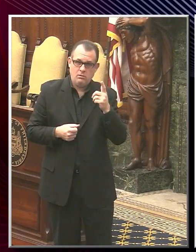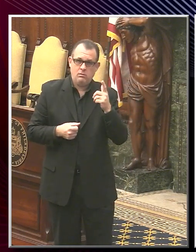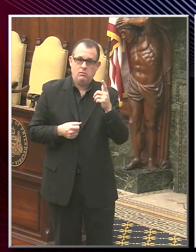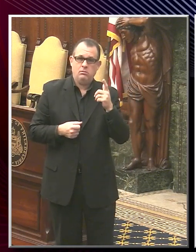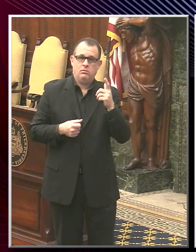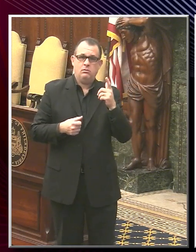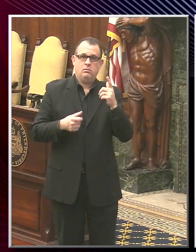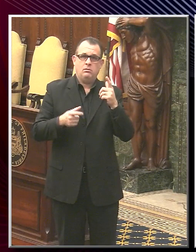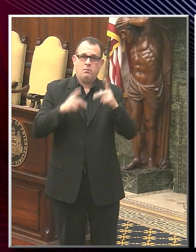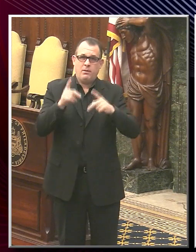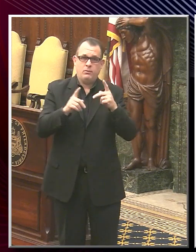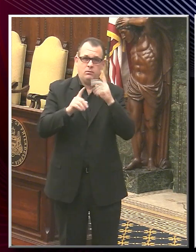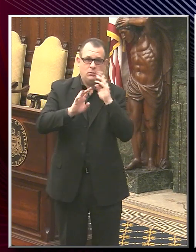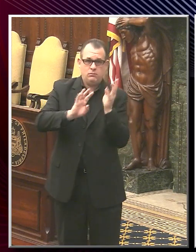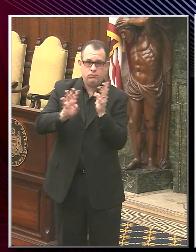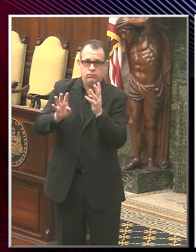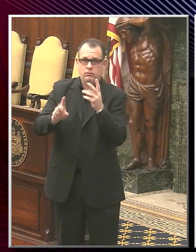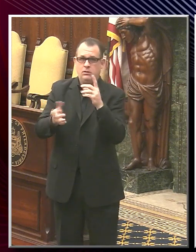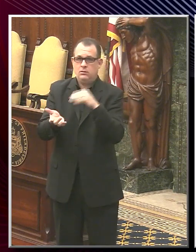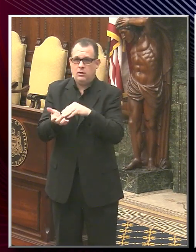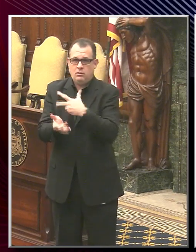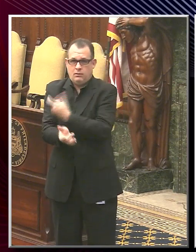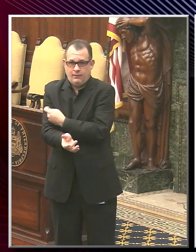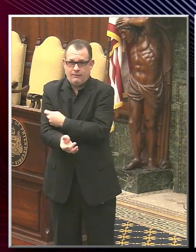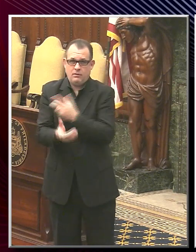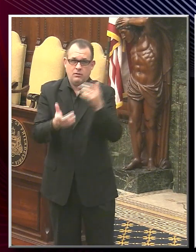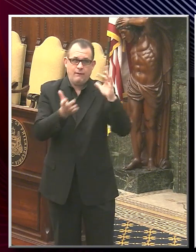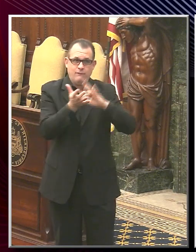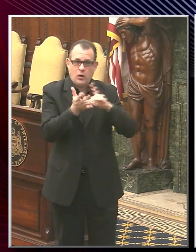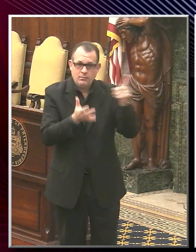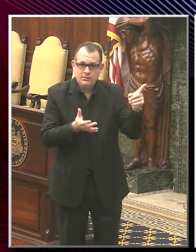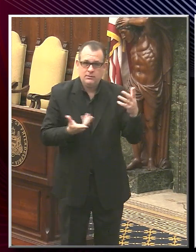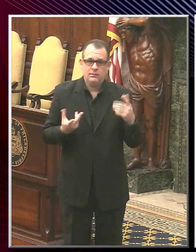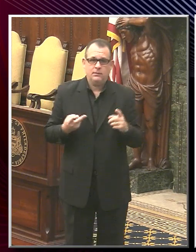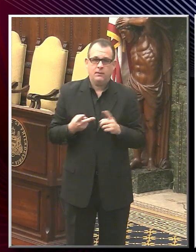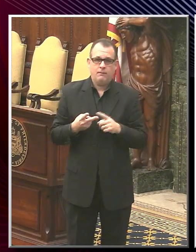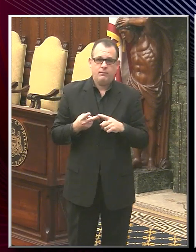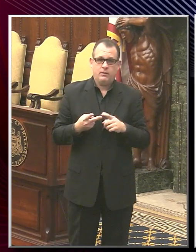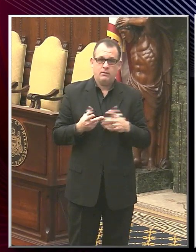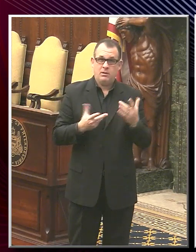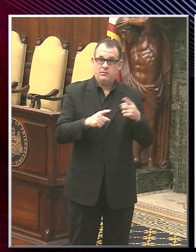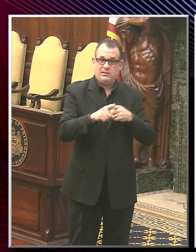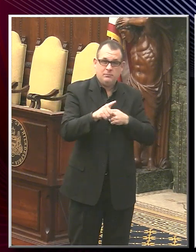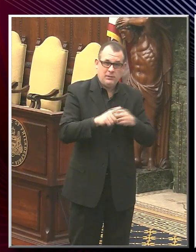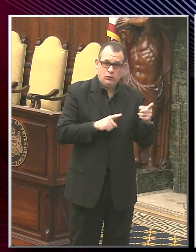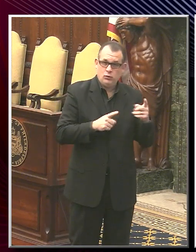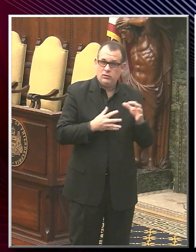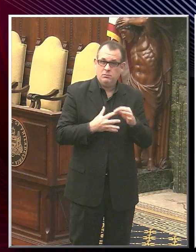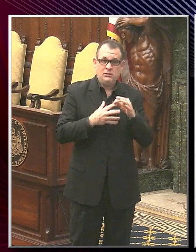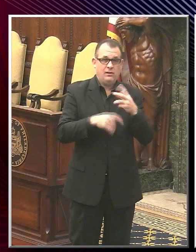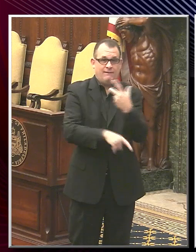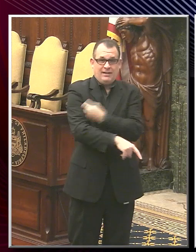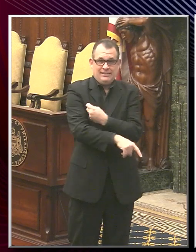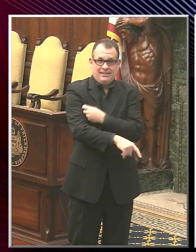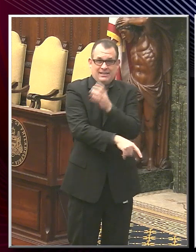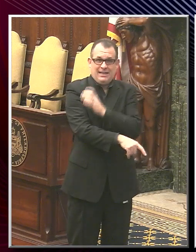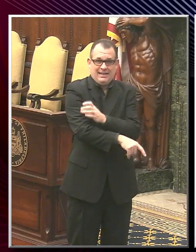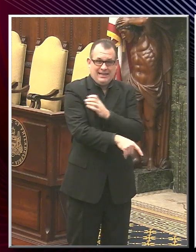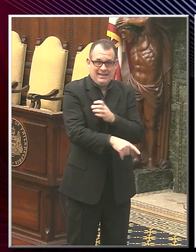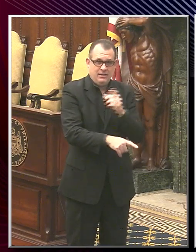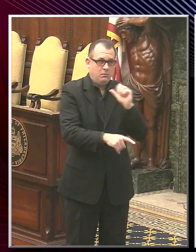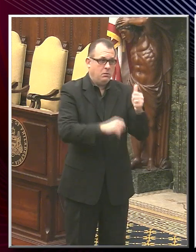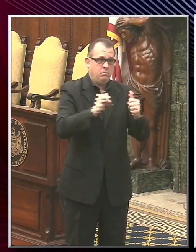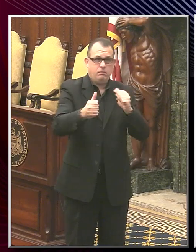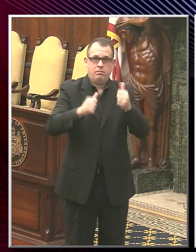get vaccinations, pharmacies, there may be special vaccination clinics that we set up. We may be able to make it available at